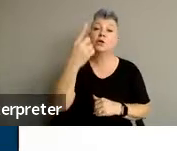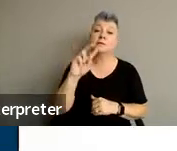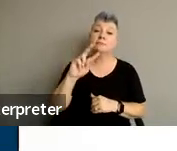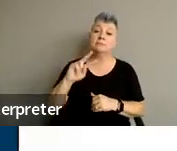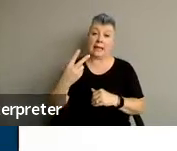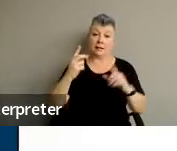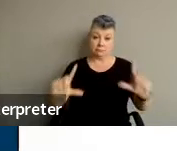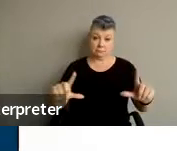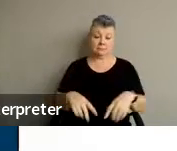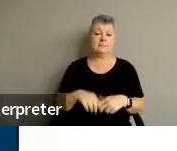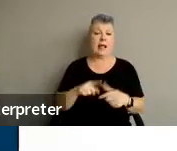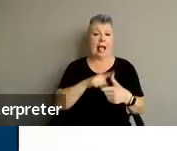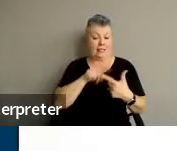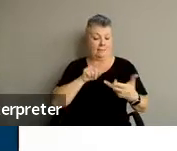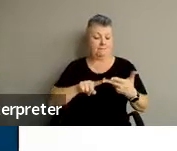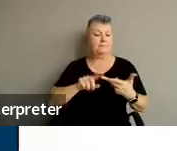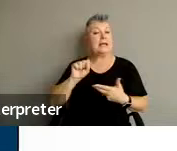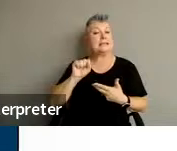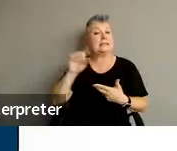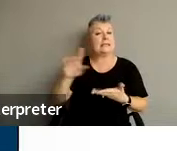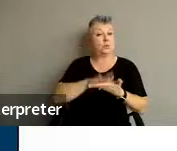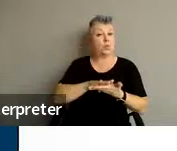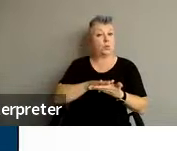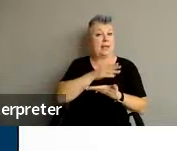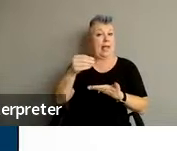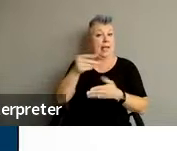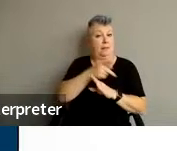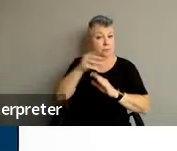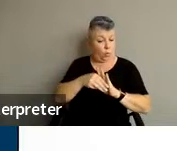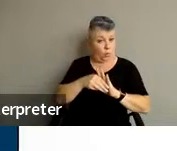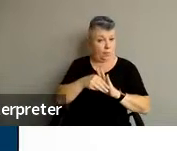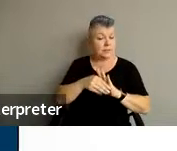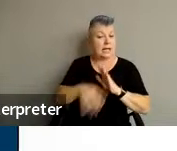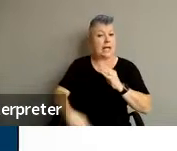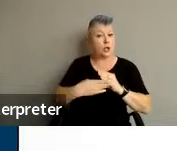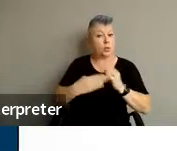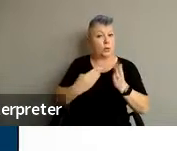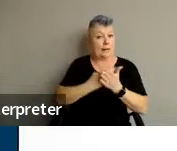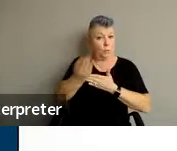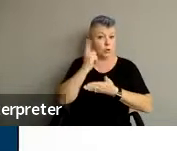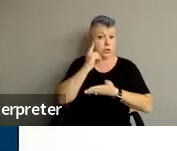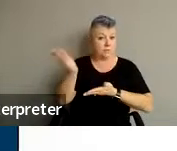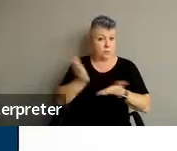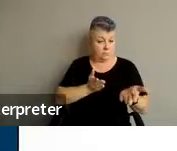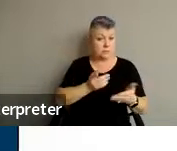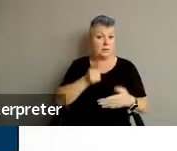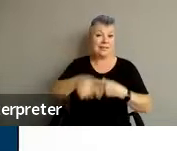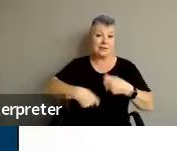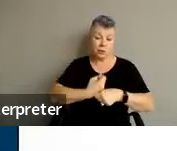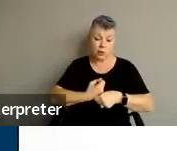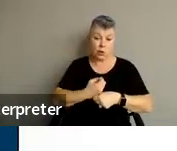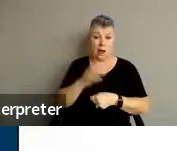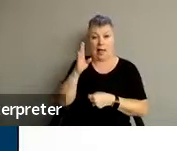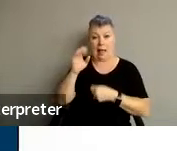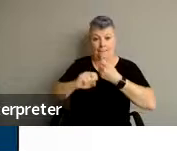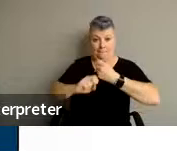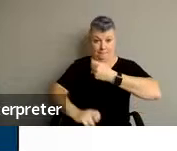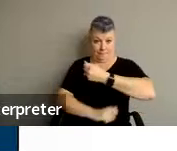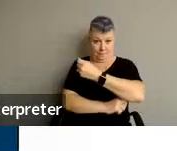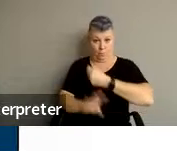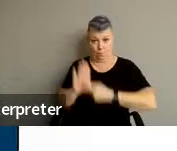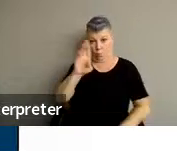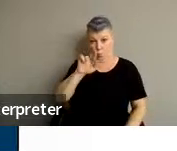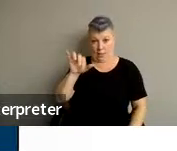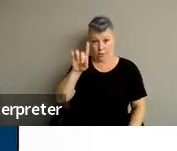And then our SSD schools and programs, including purchase of service. This year at Bridges, we did not have